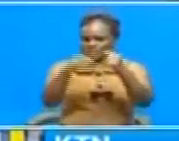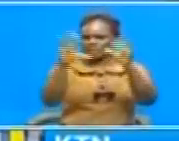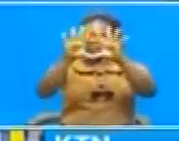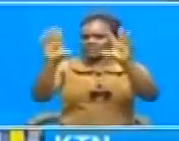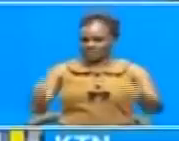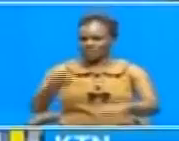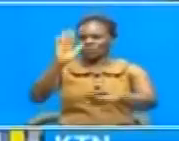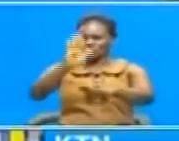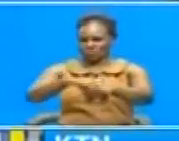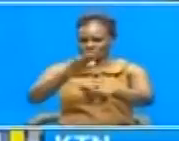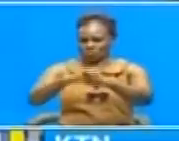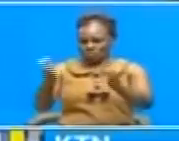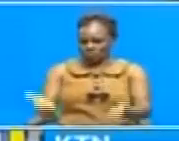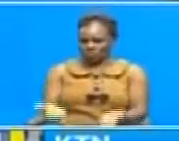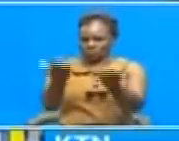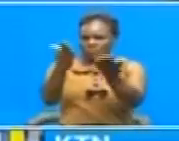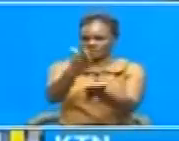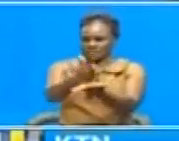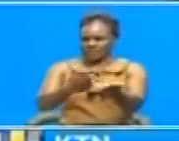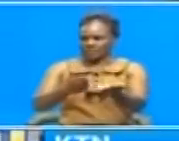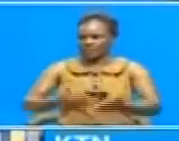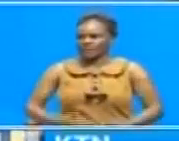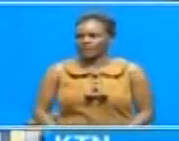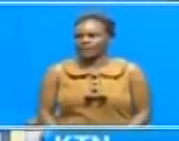are friendly to the growing sector.